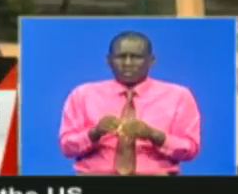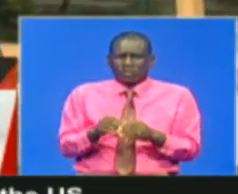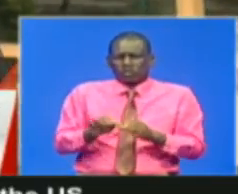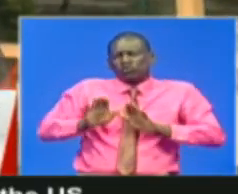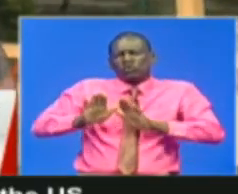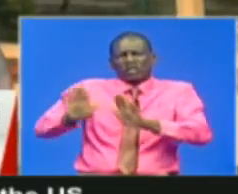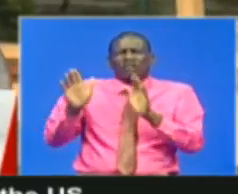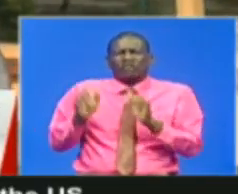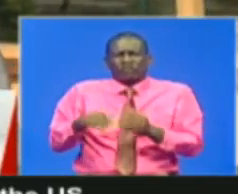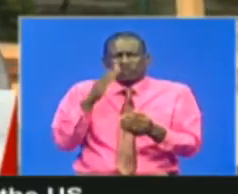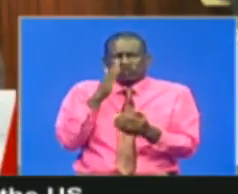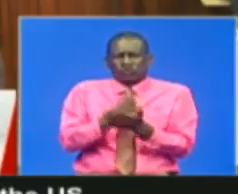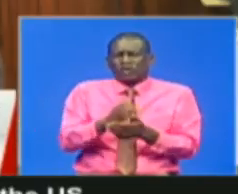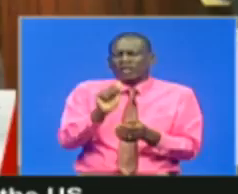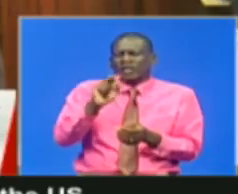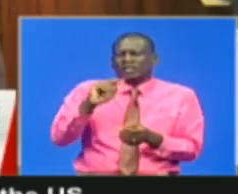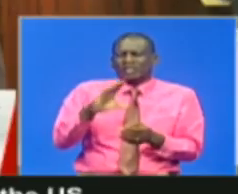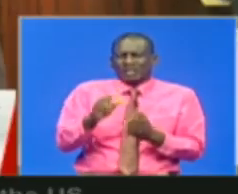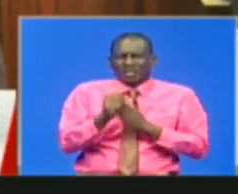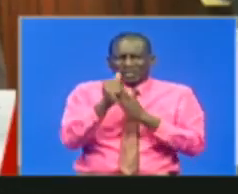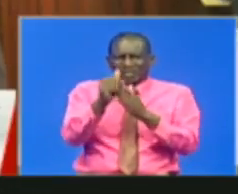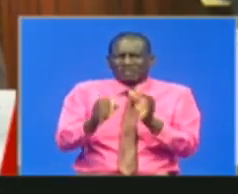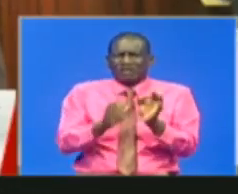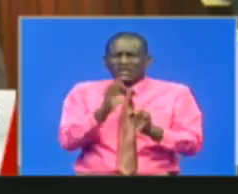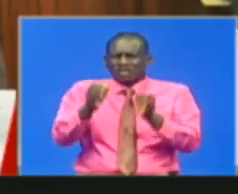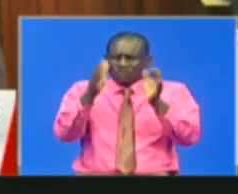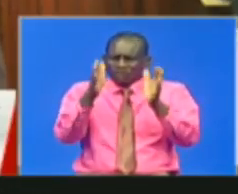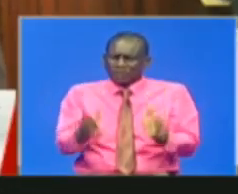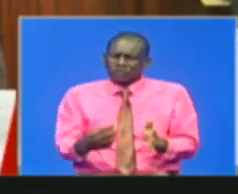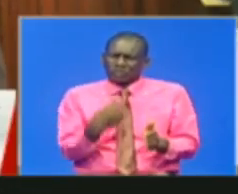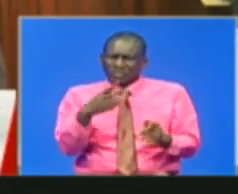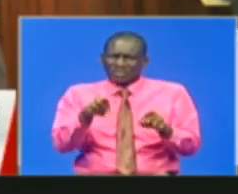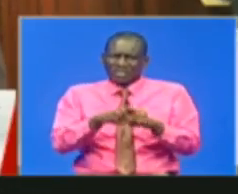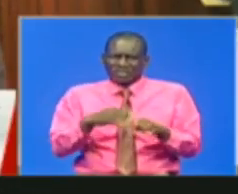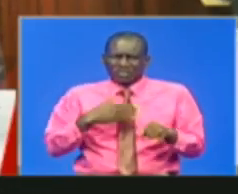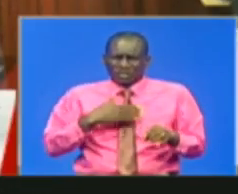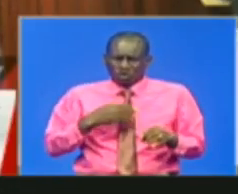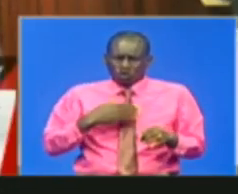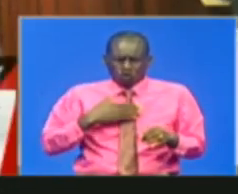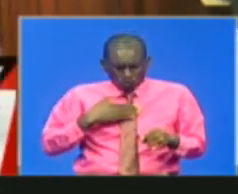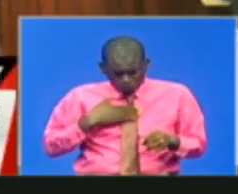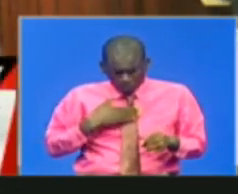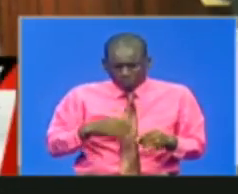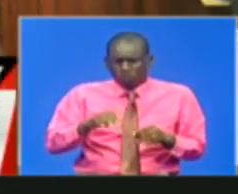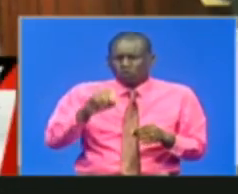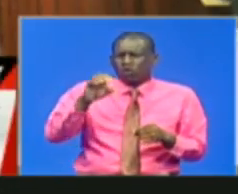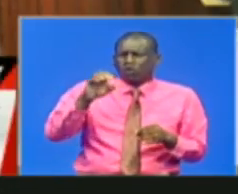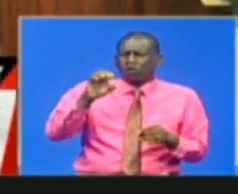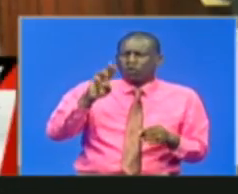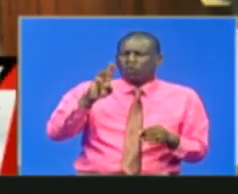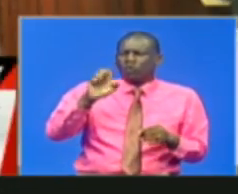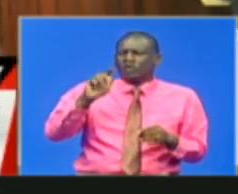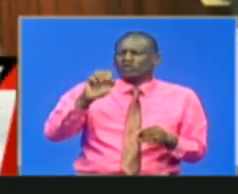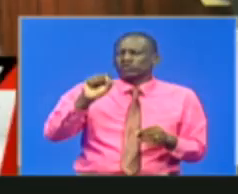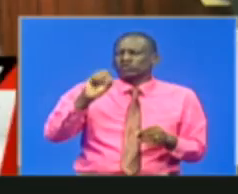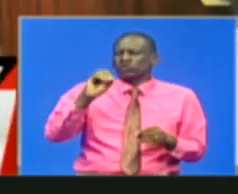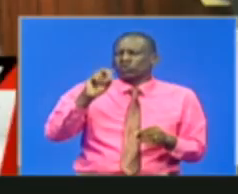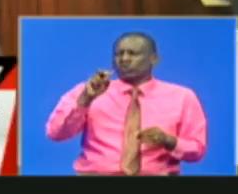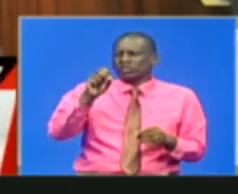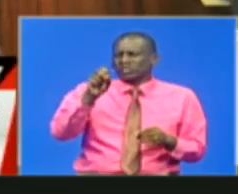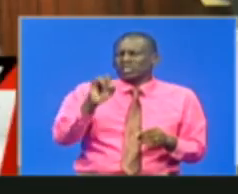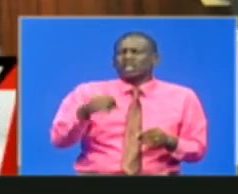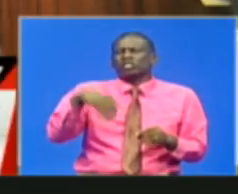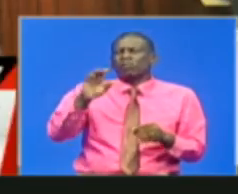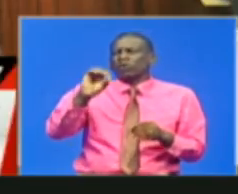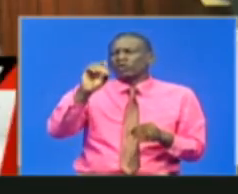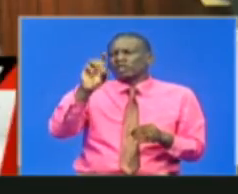the real ANC leadership. If somebody perceives that Honorable Osotsi is more ODM than ANC, the others who